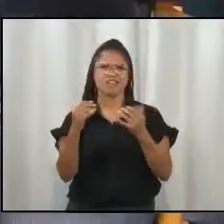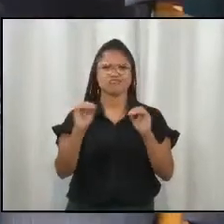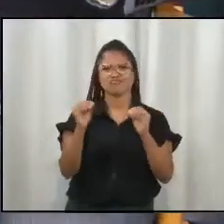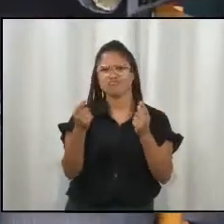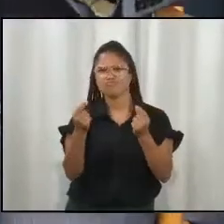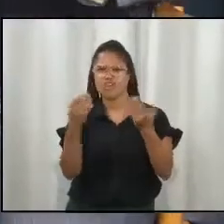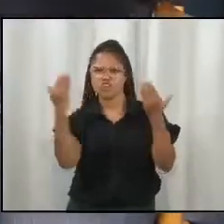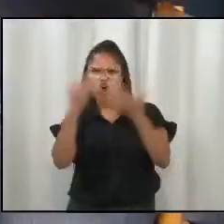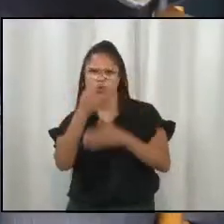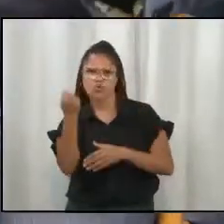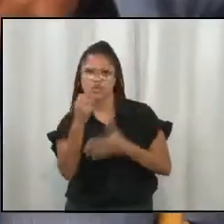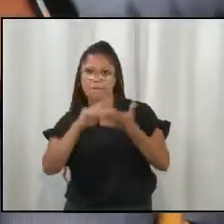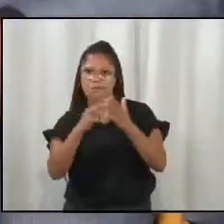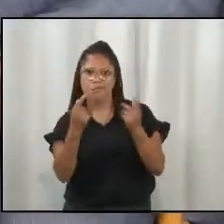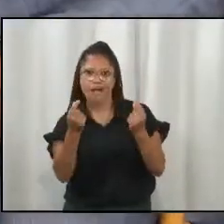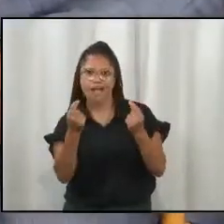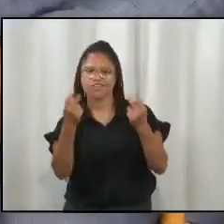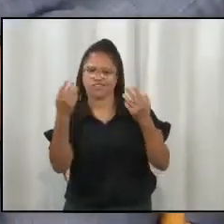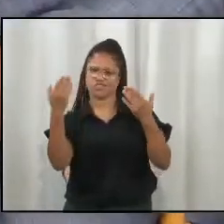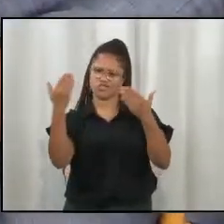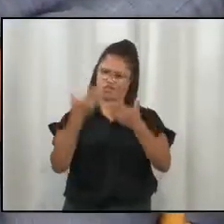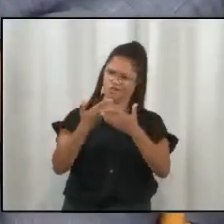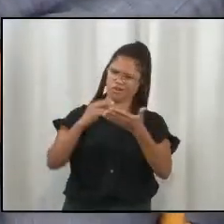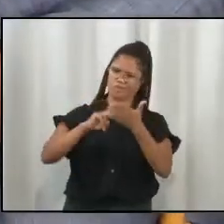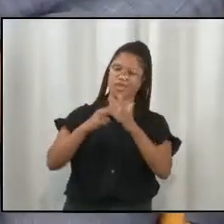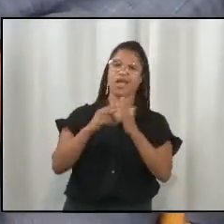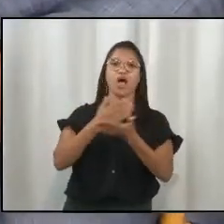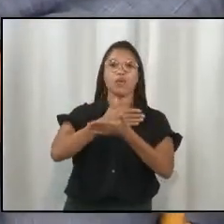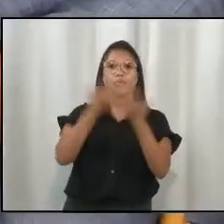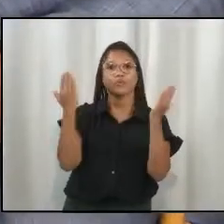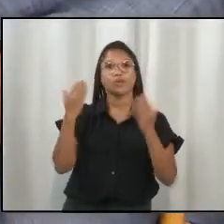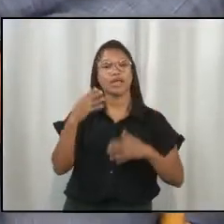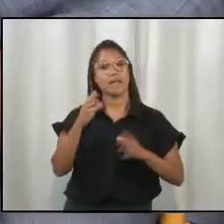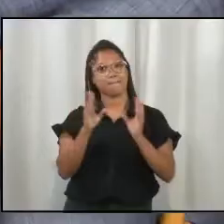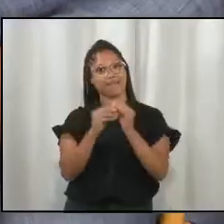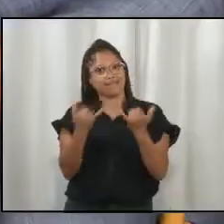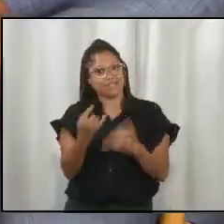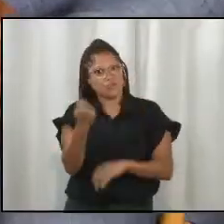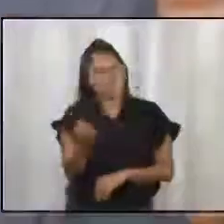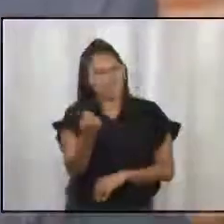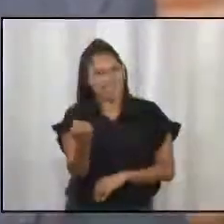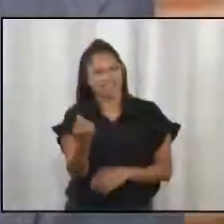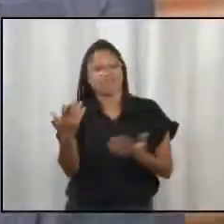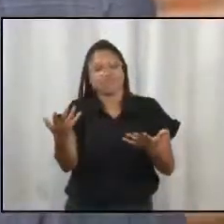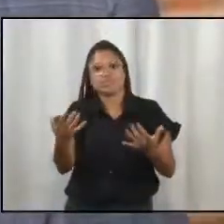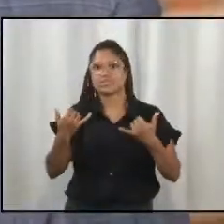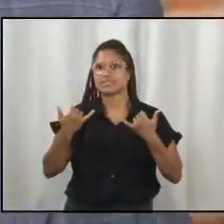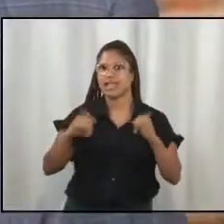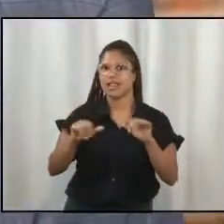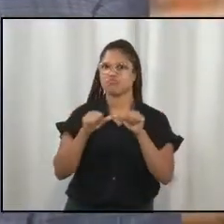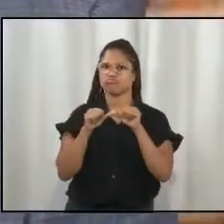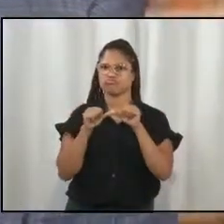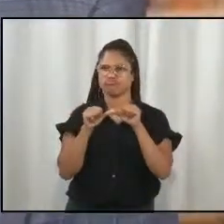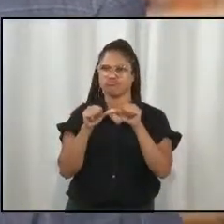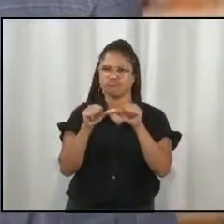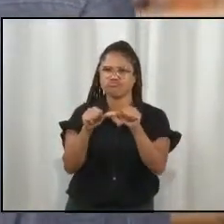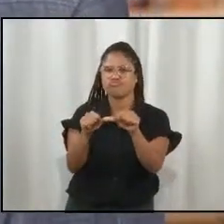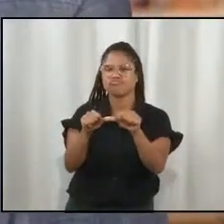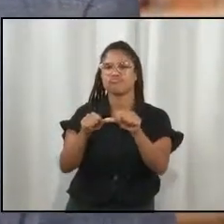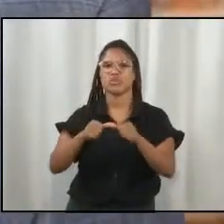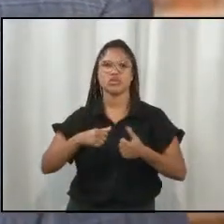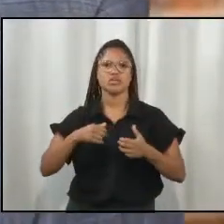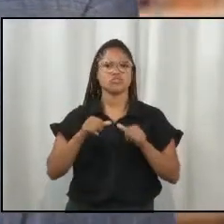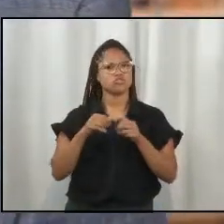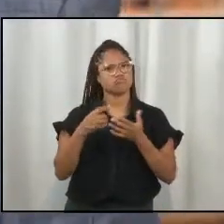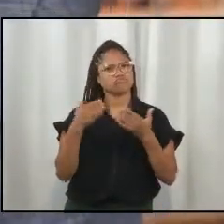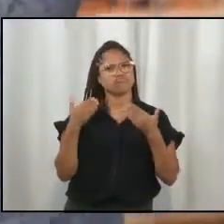Dark Tuesday because we don't have a city council meeting on this Tuesday. But we still are continuing our cadence on talking